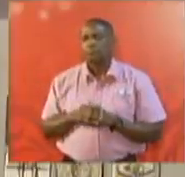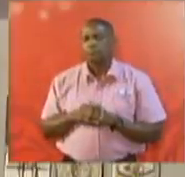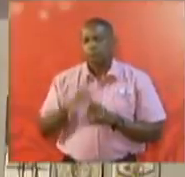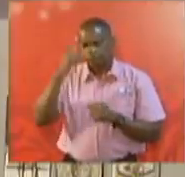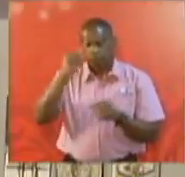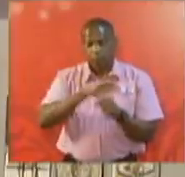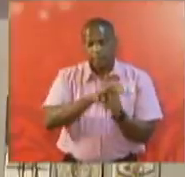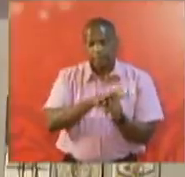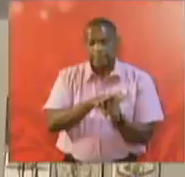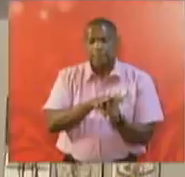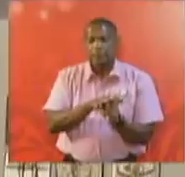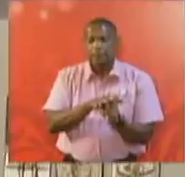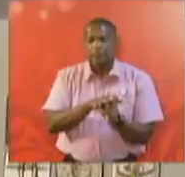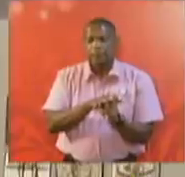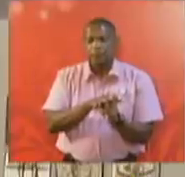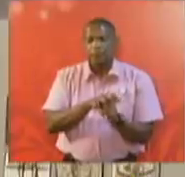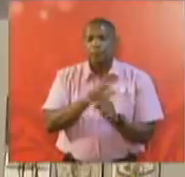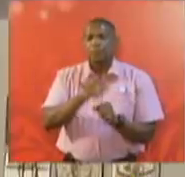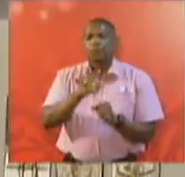COVID-19. Of those,